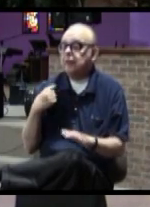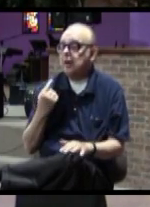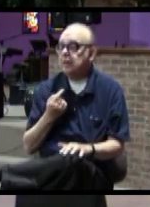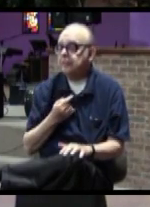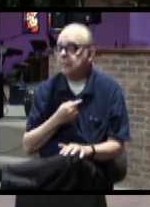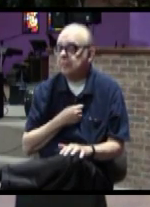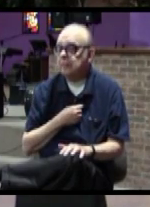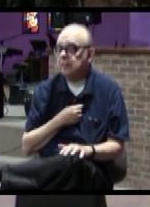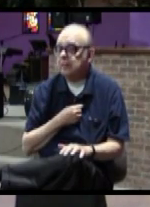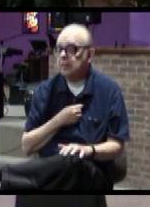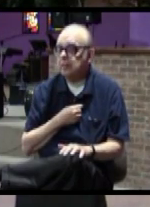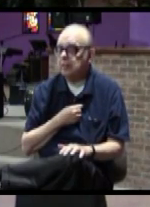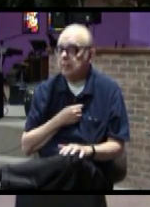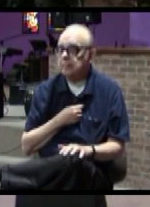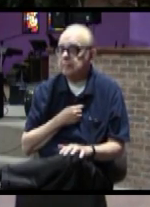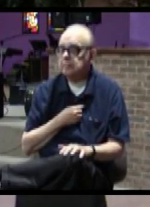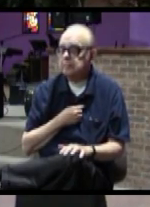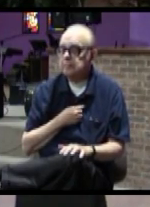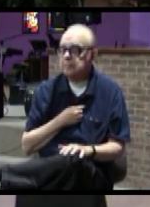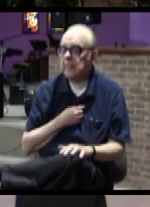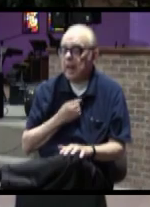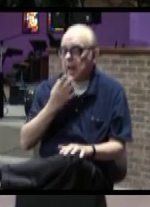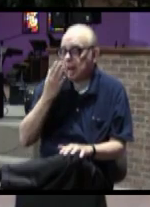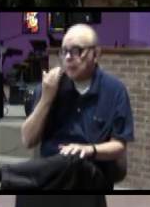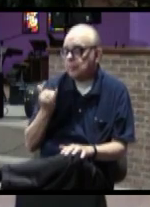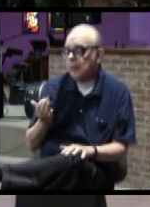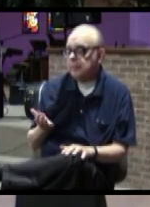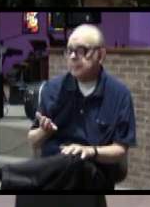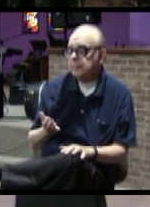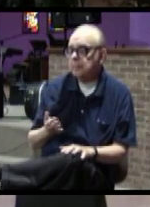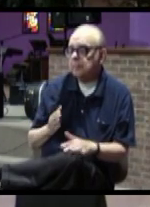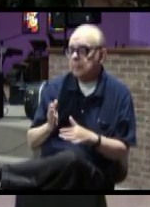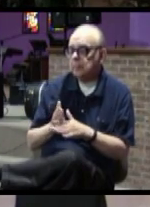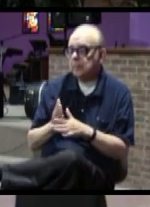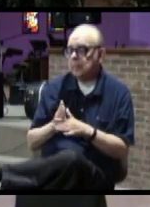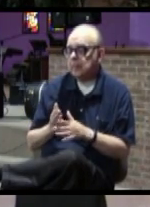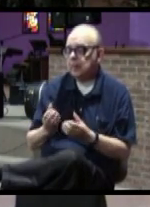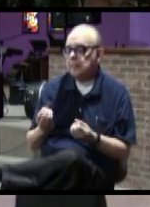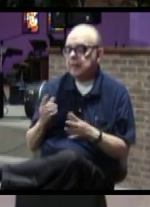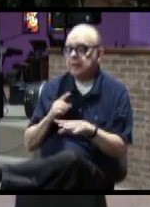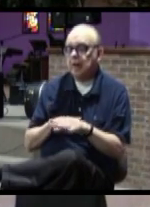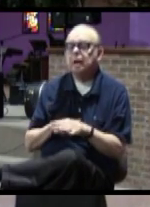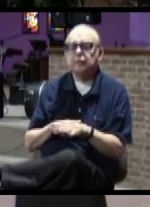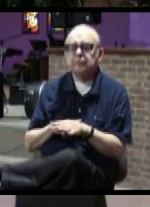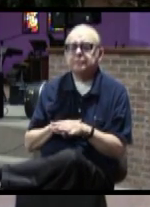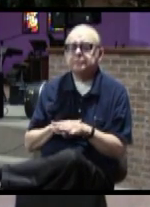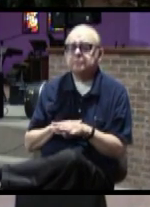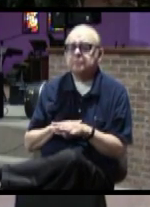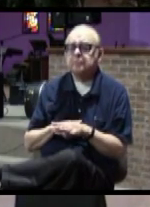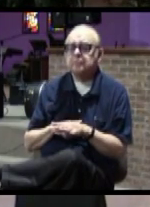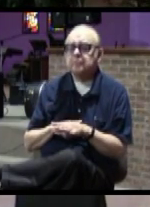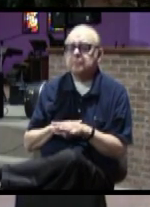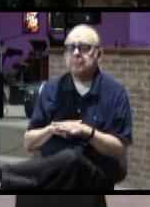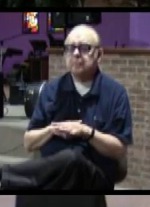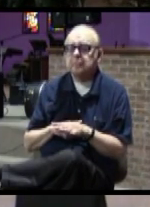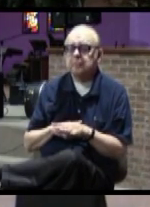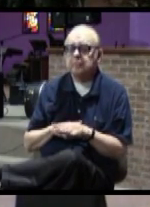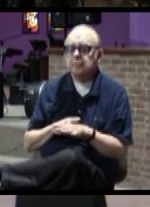Because it allows us, and here's why. I've shared this many times.